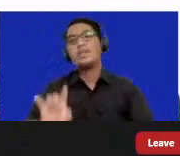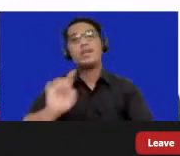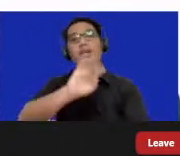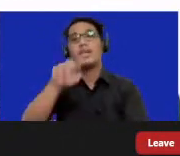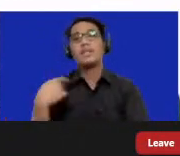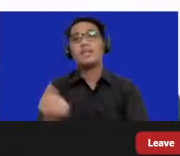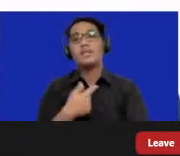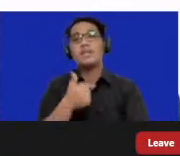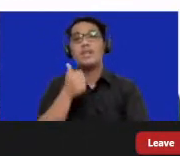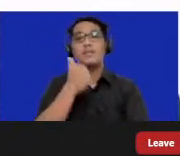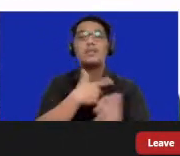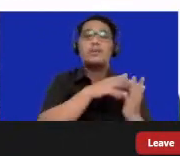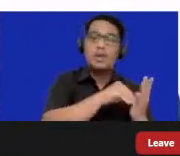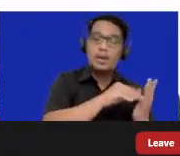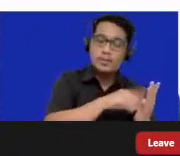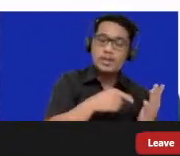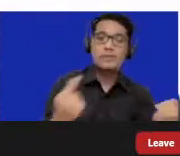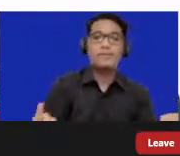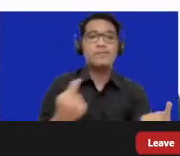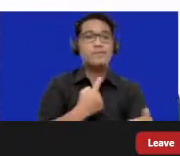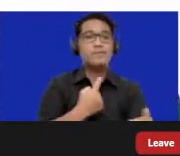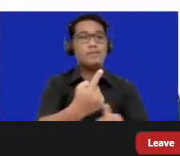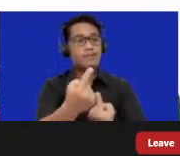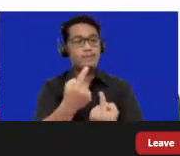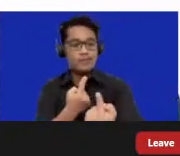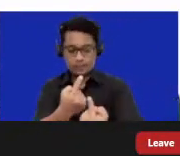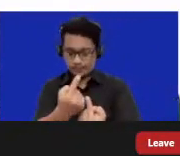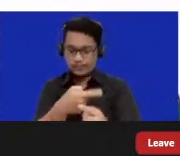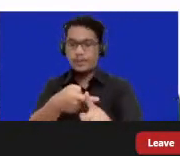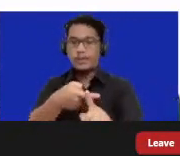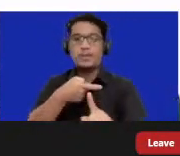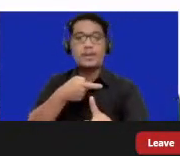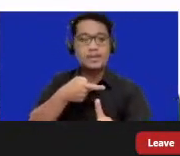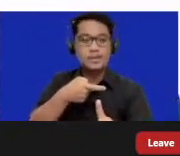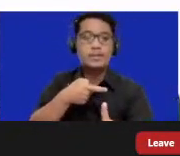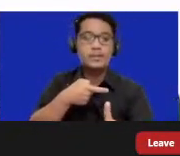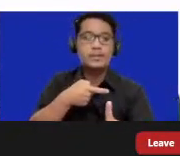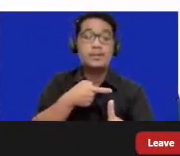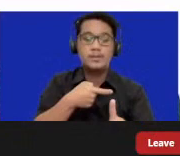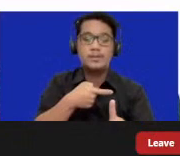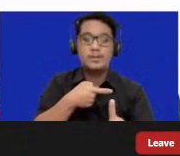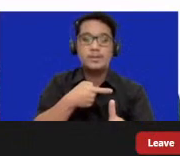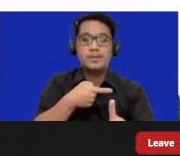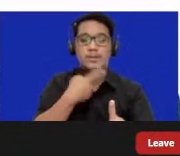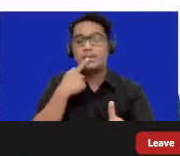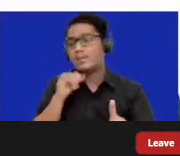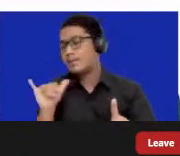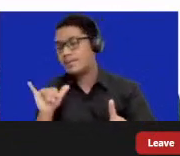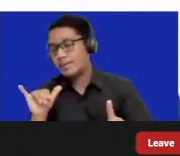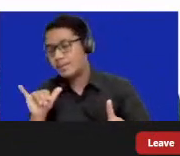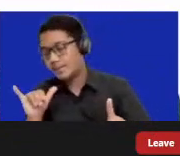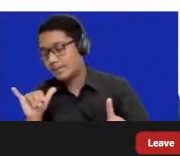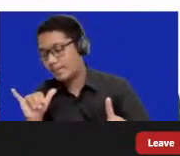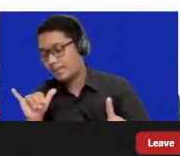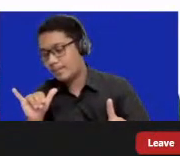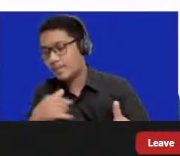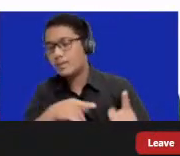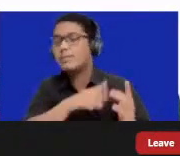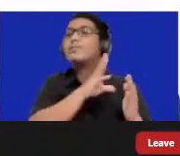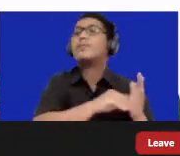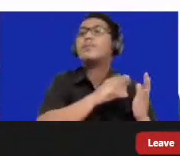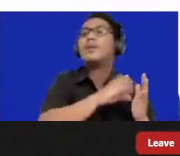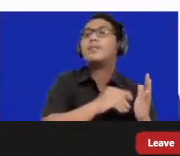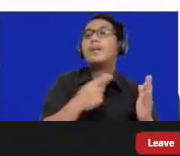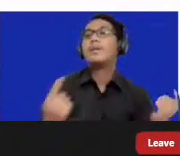In preparation of continued learning, if you so wish, we would need to document the two different